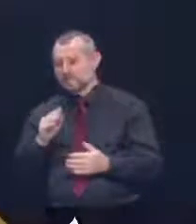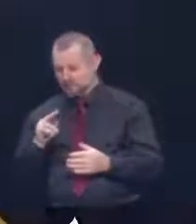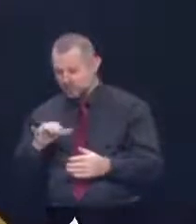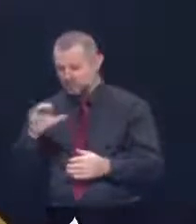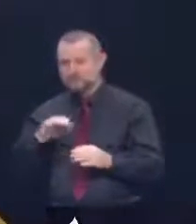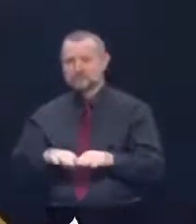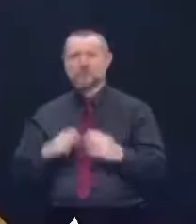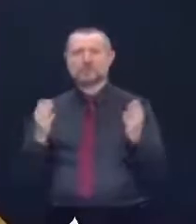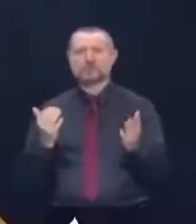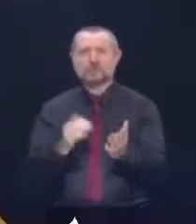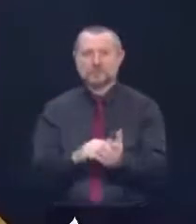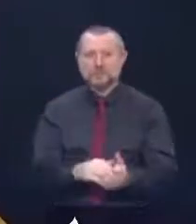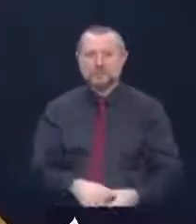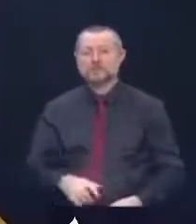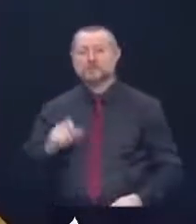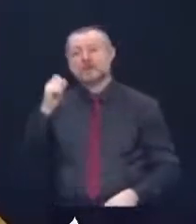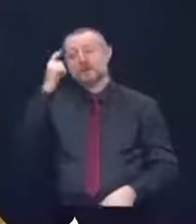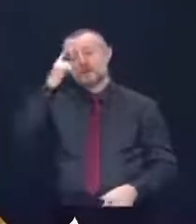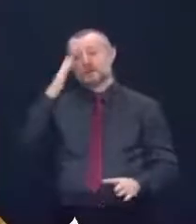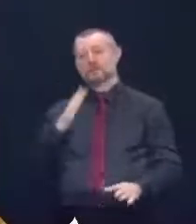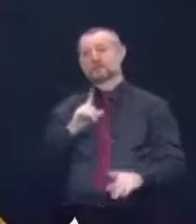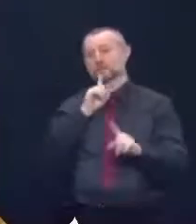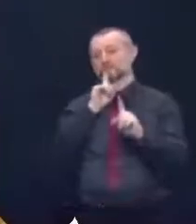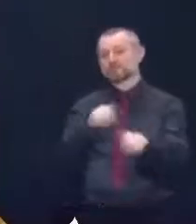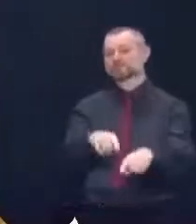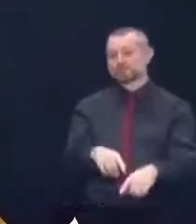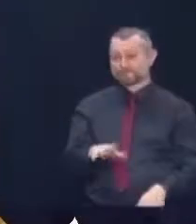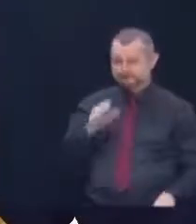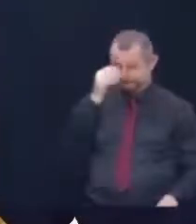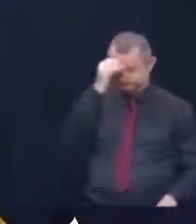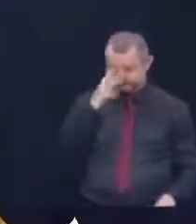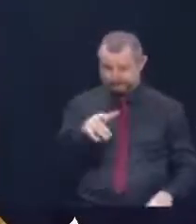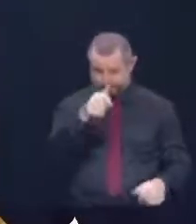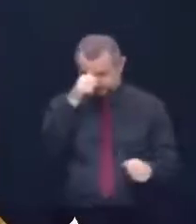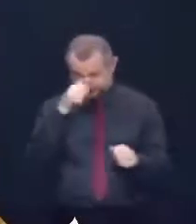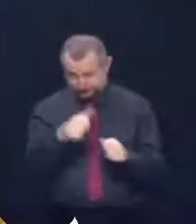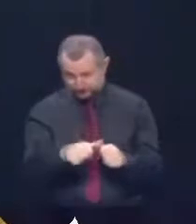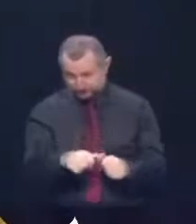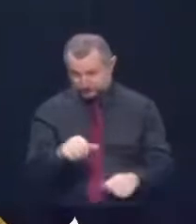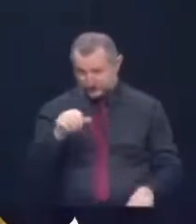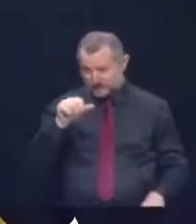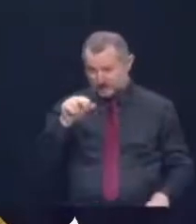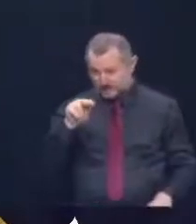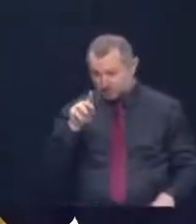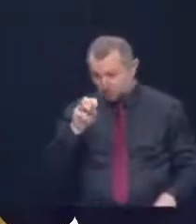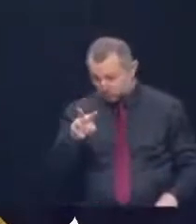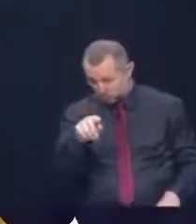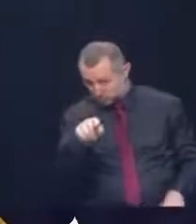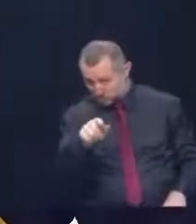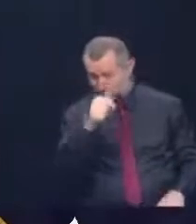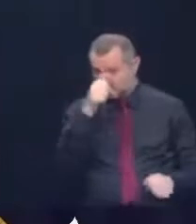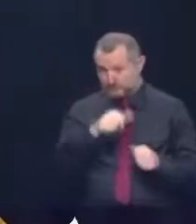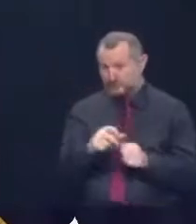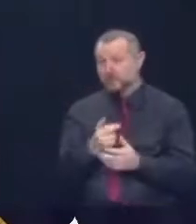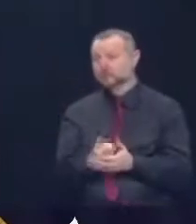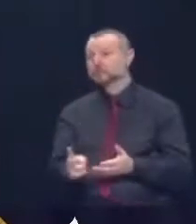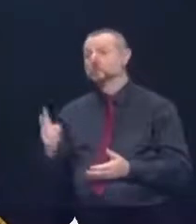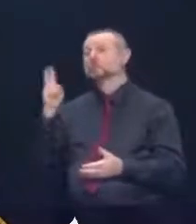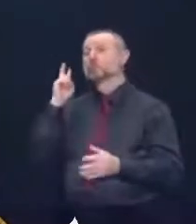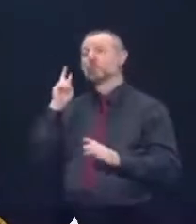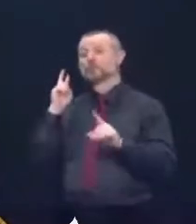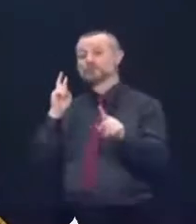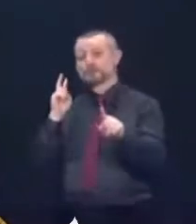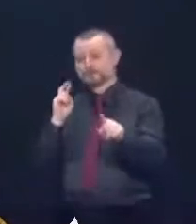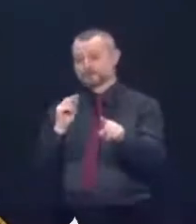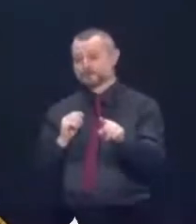adapt that testing? Yeah. Remember, Andrew, we did this 2 weeks ago. We had